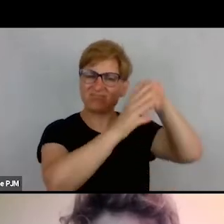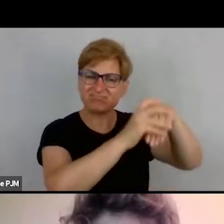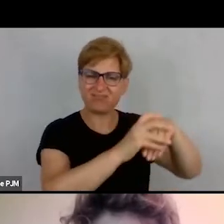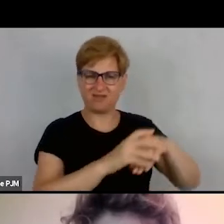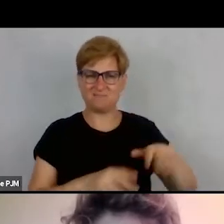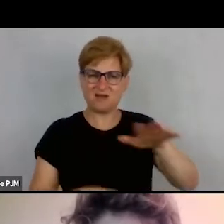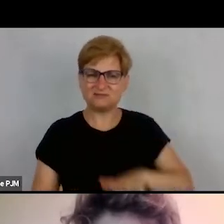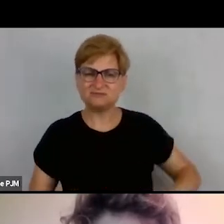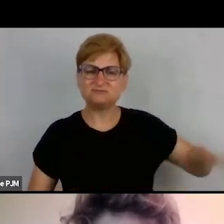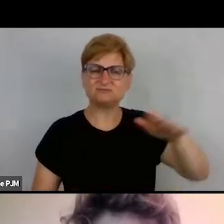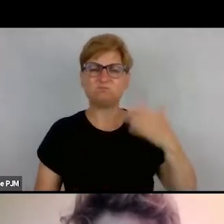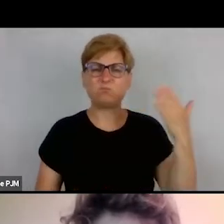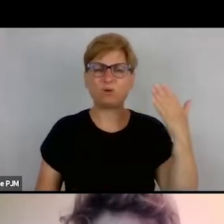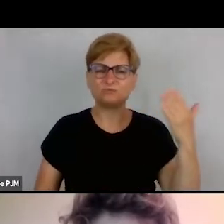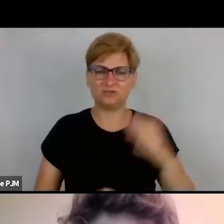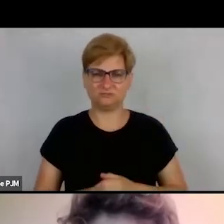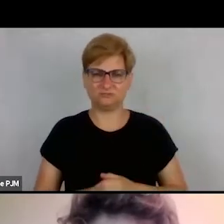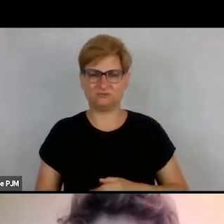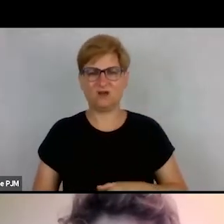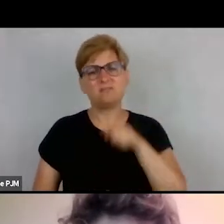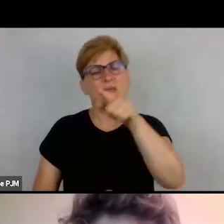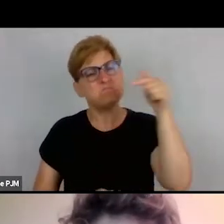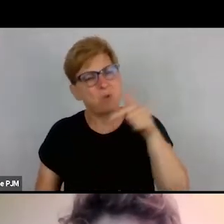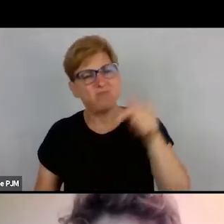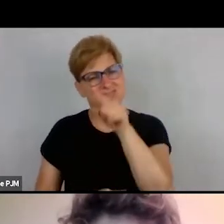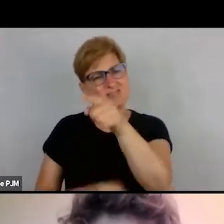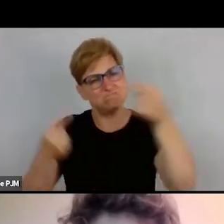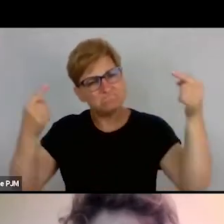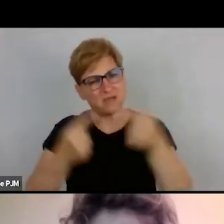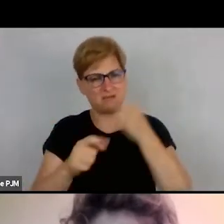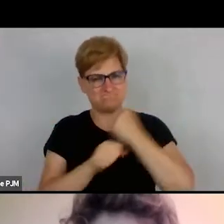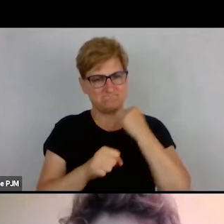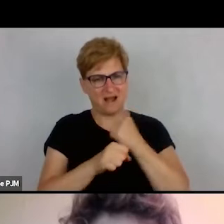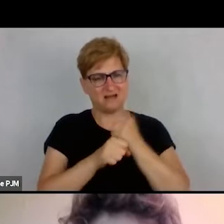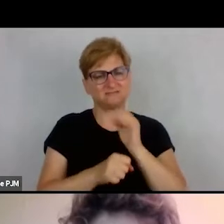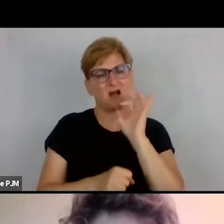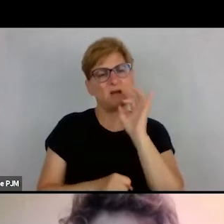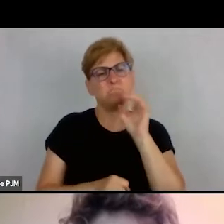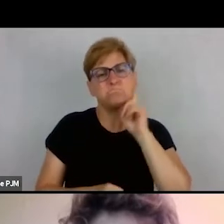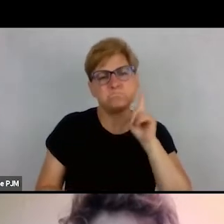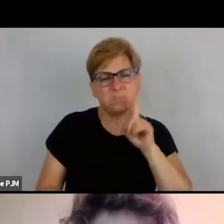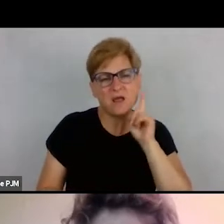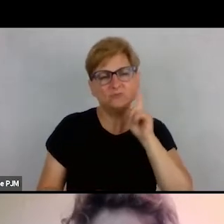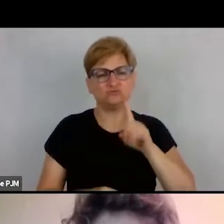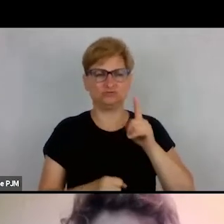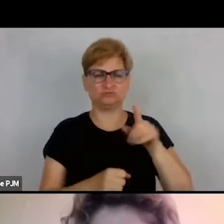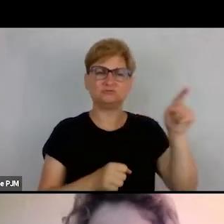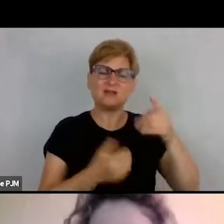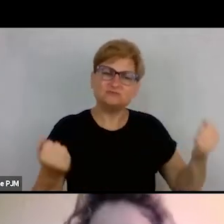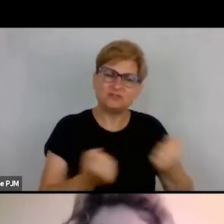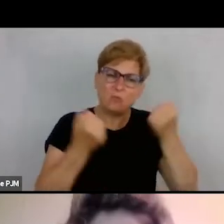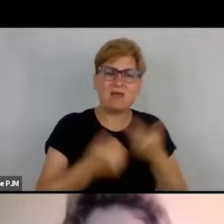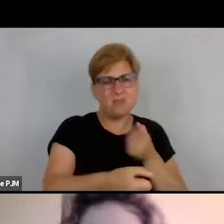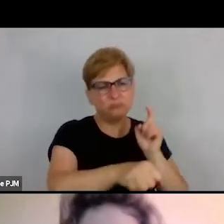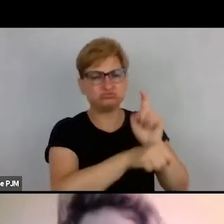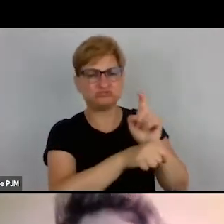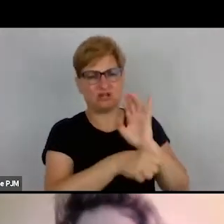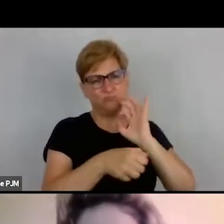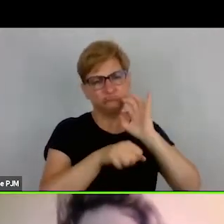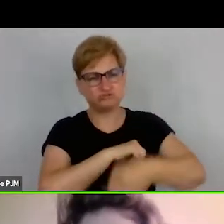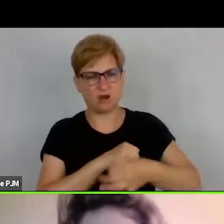And took a while, like a year before I was able to do that. But that was the third stream. So there was this kind of